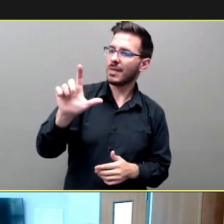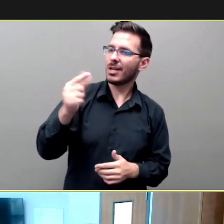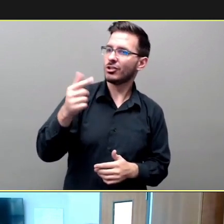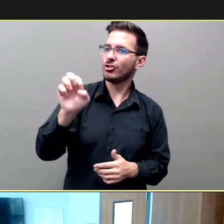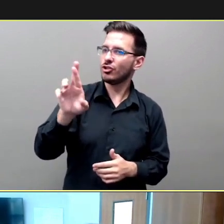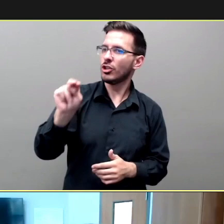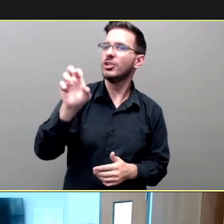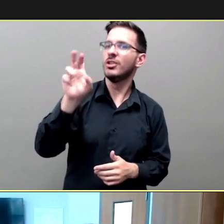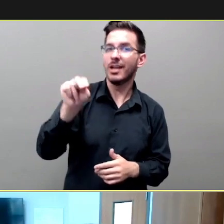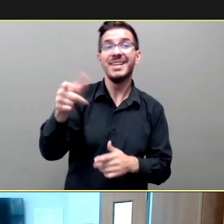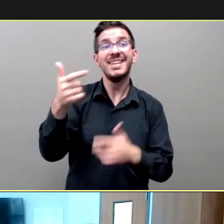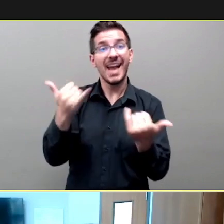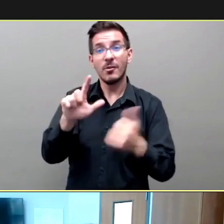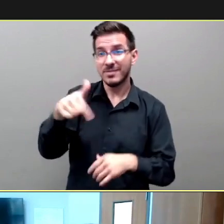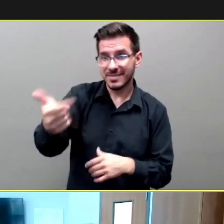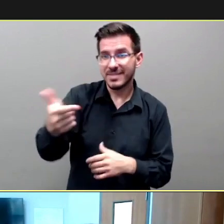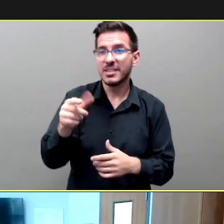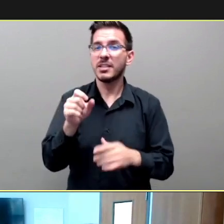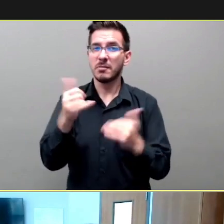your question.